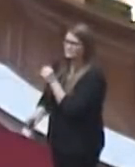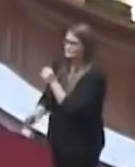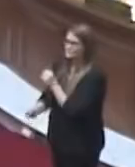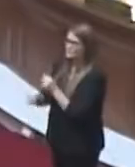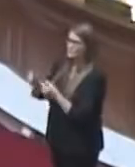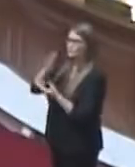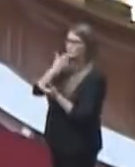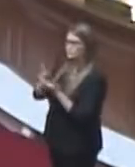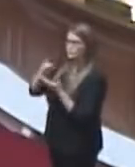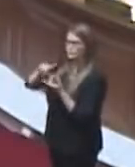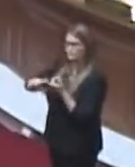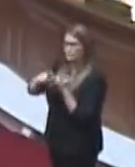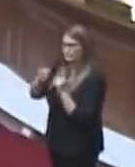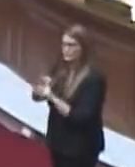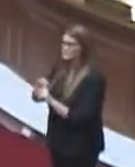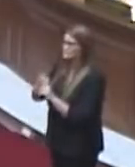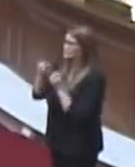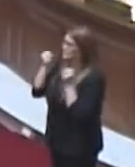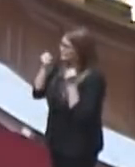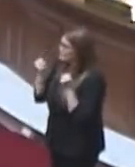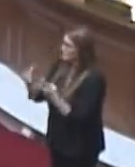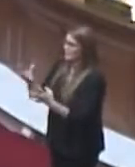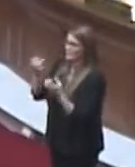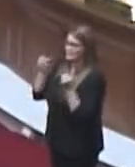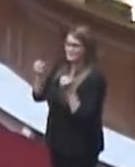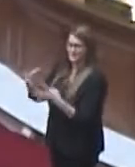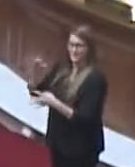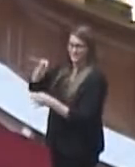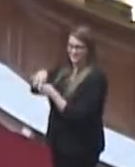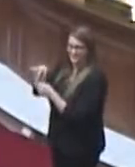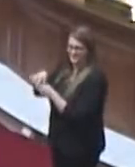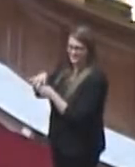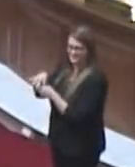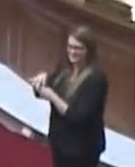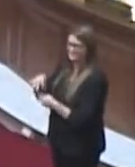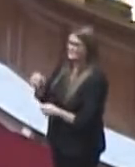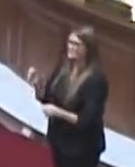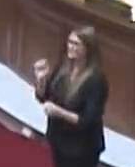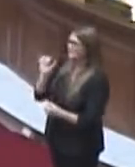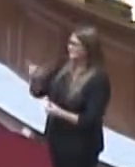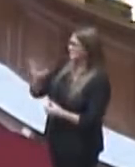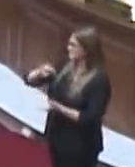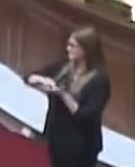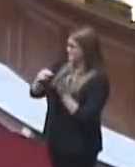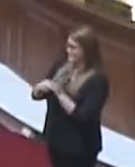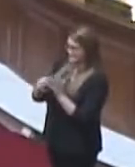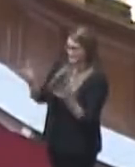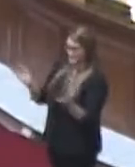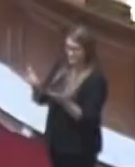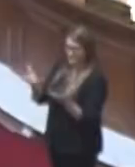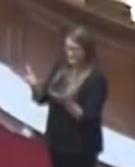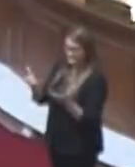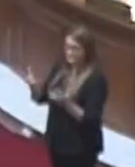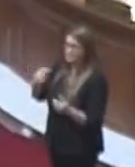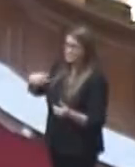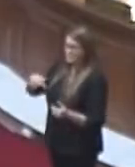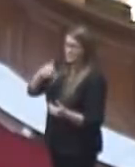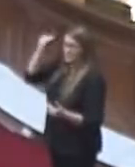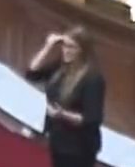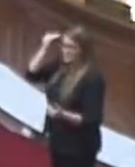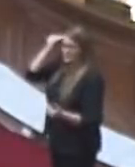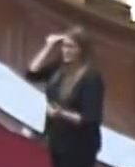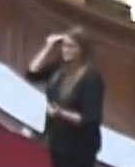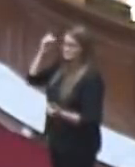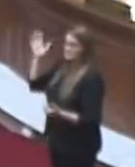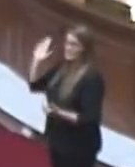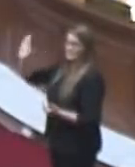great friend of lots and lots and lots of folks. And so with all of that, you know, we know that he served our